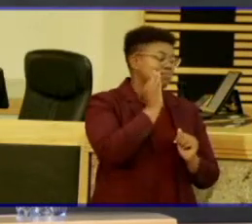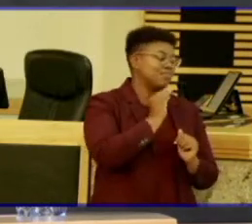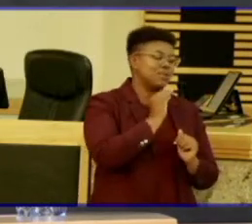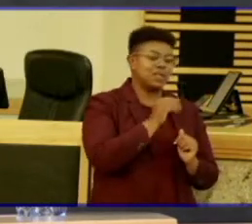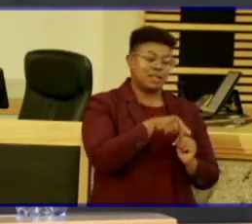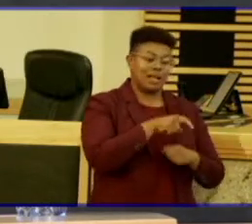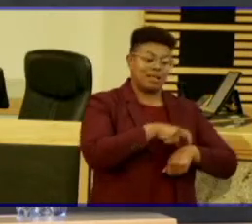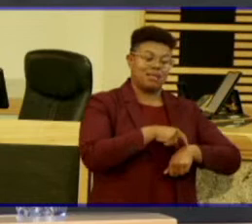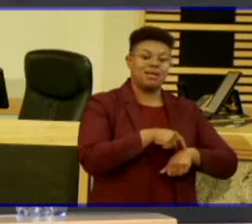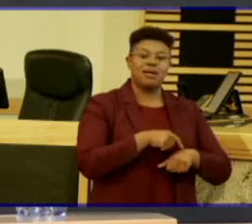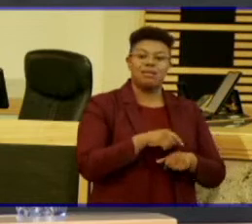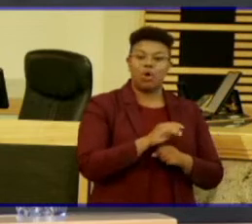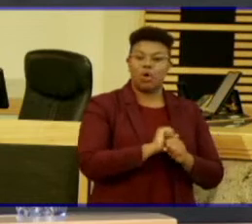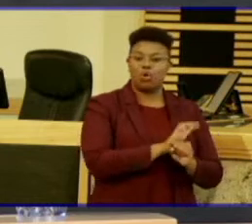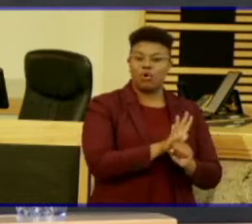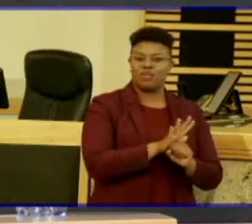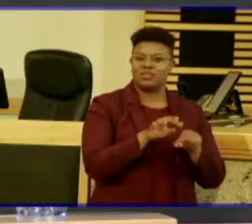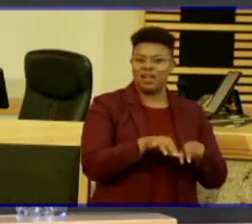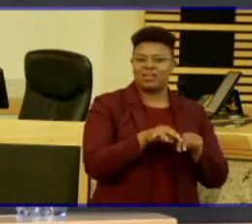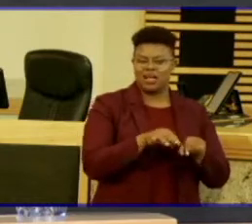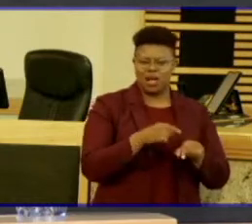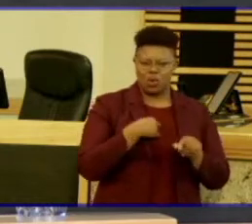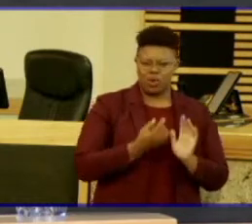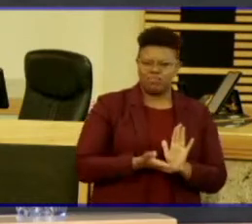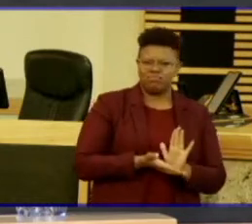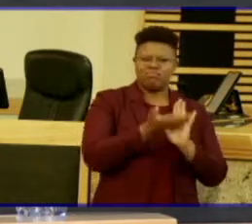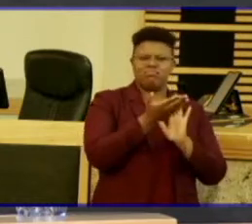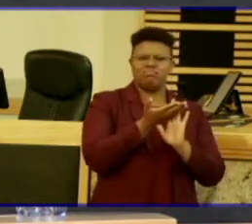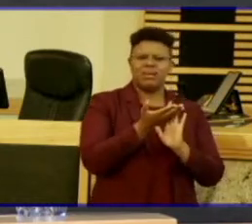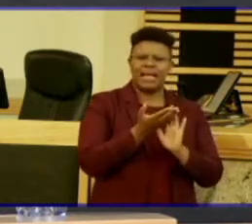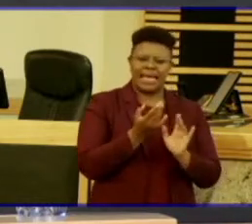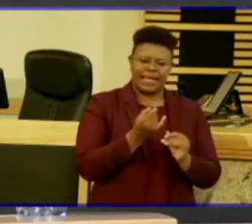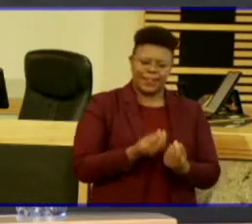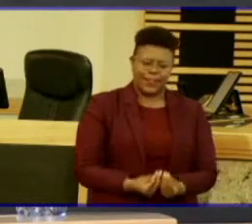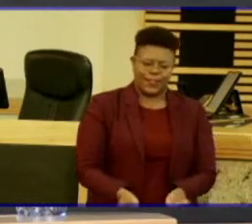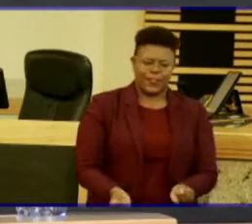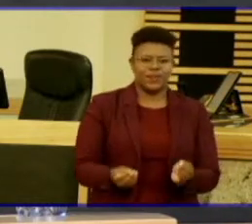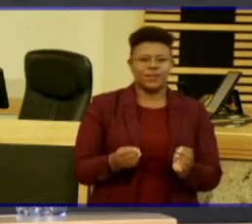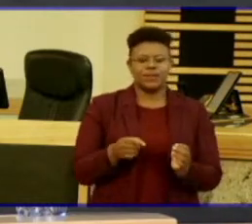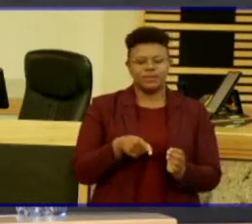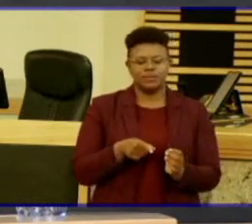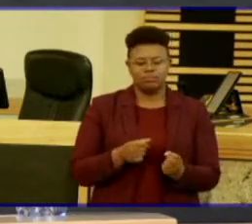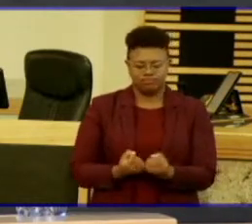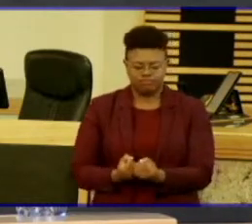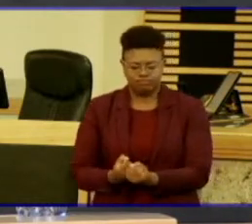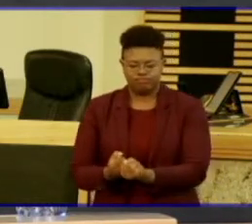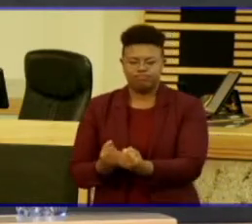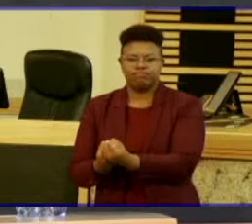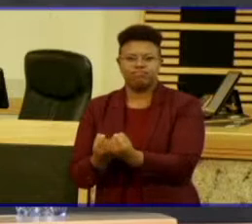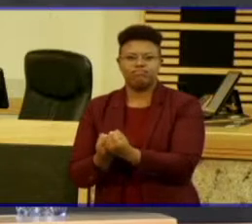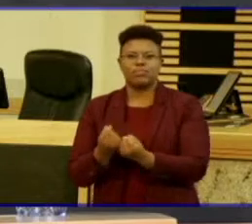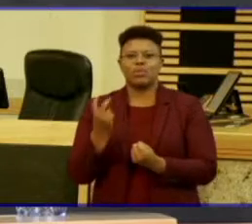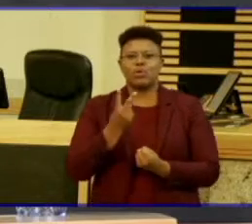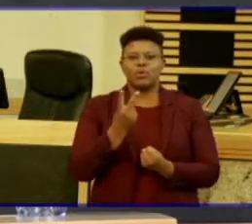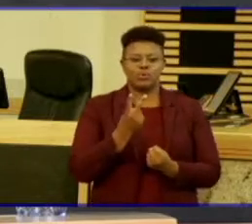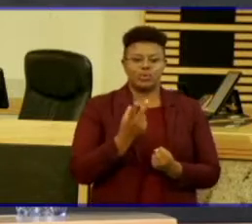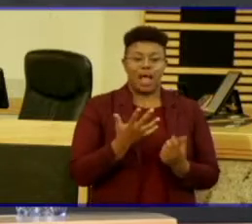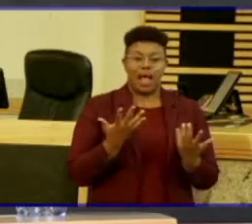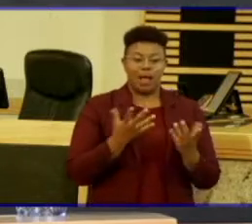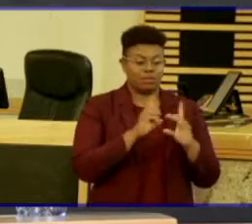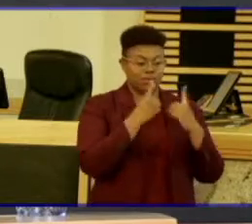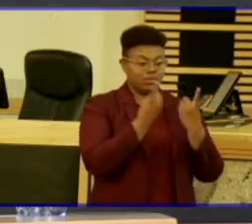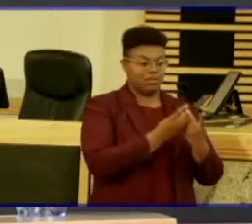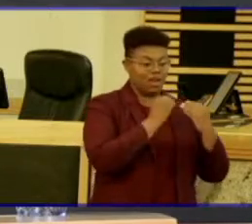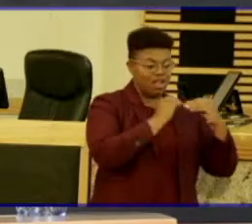experienced during COVID-19. We are also increasing access to early childhood development, and we are consolidating the function of the Department